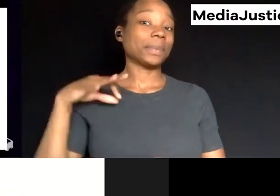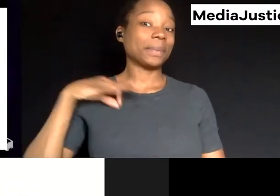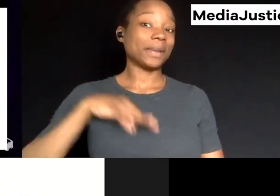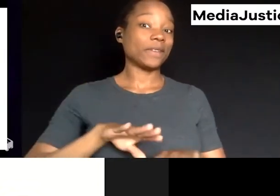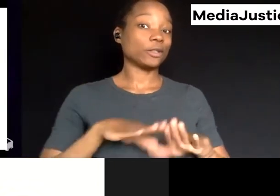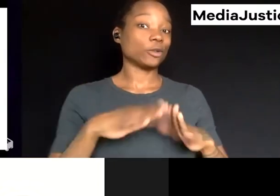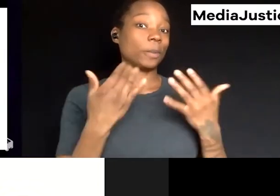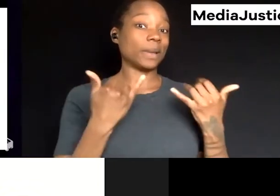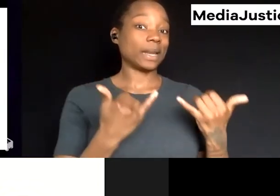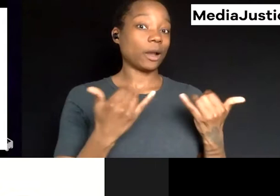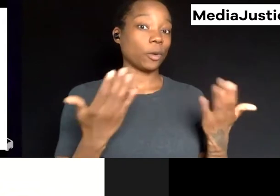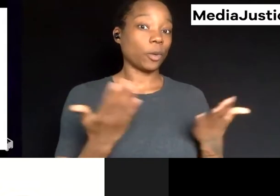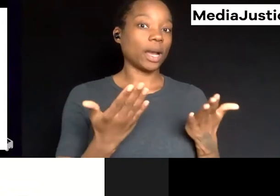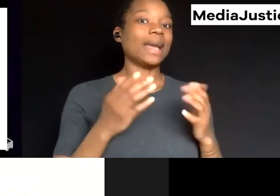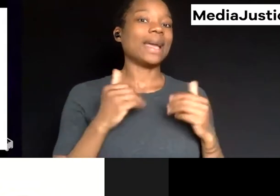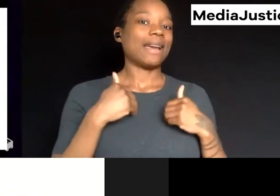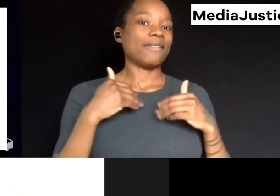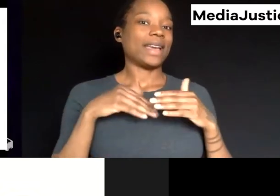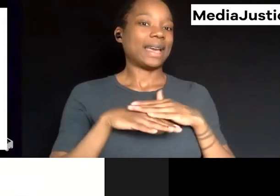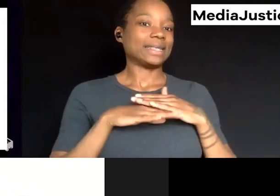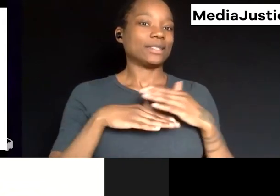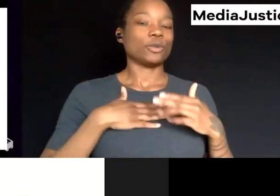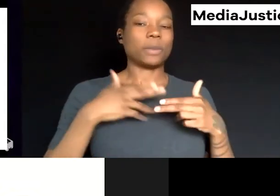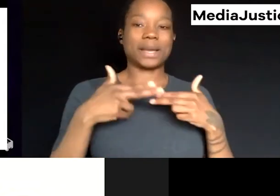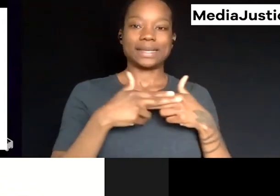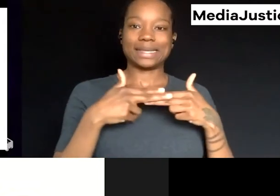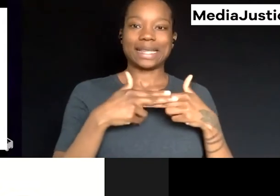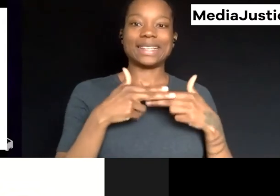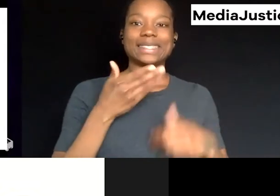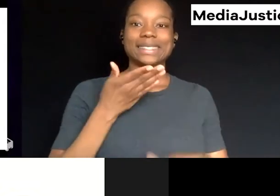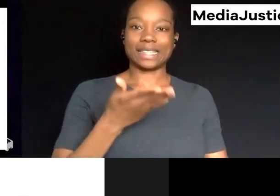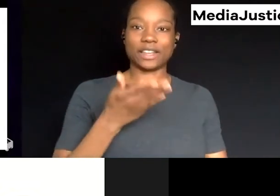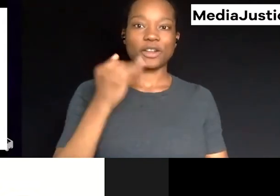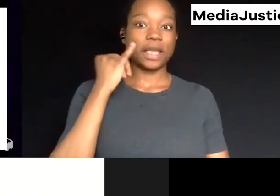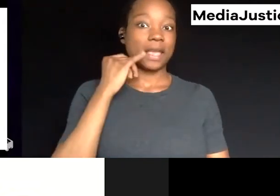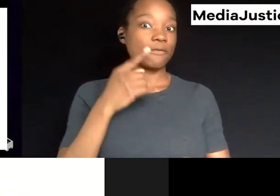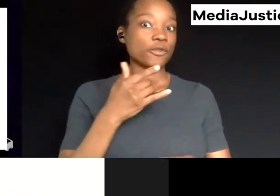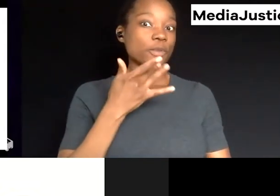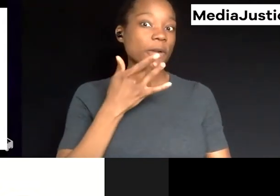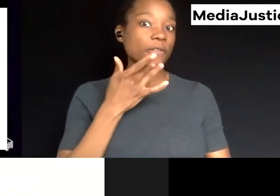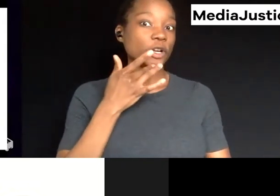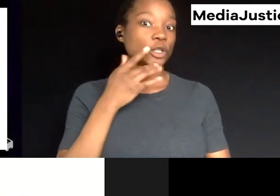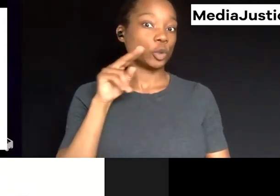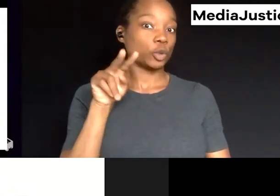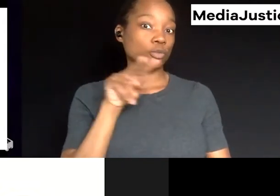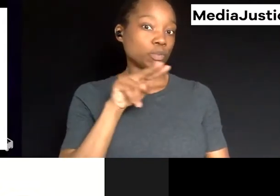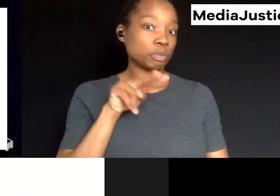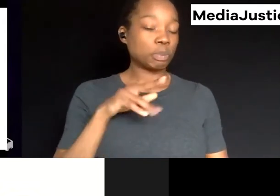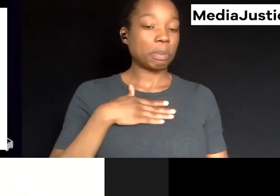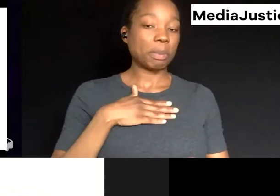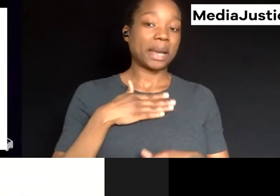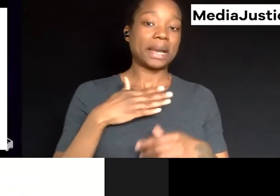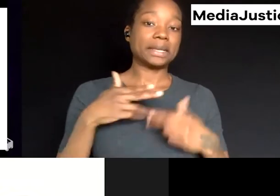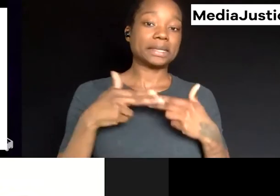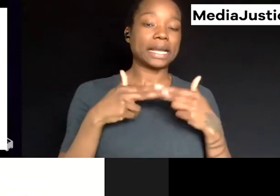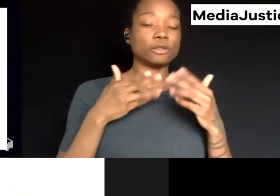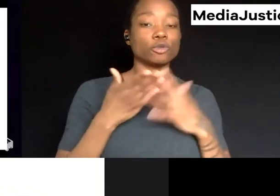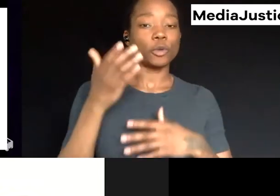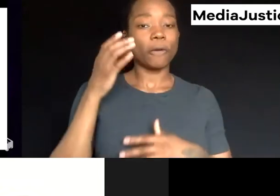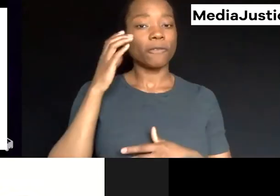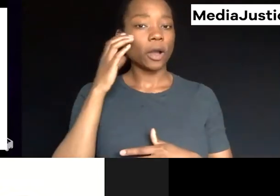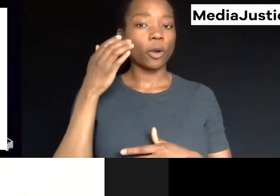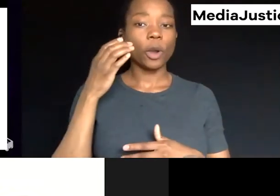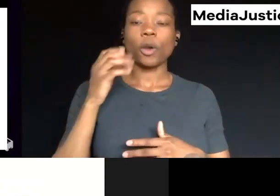access to my slides there. So if you prefer to look at my slides through your cell phone or on your computer in a separate